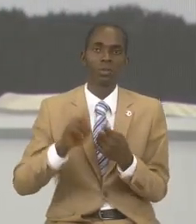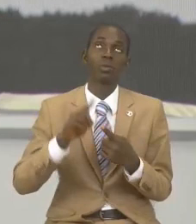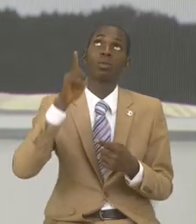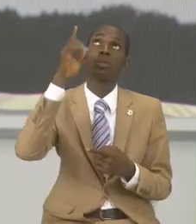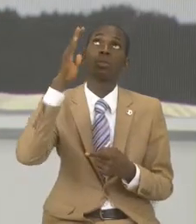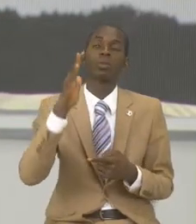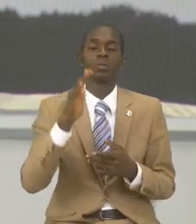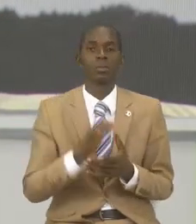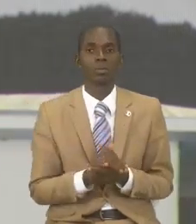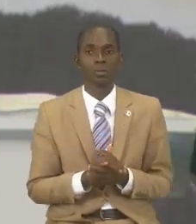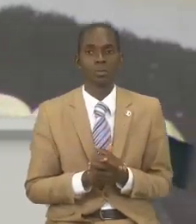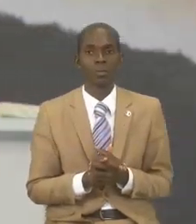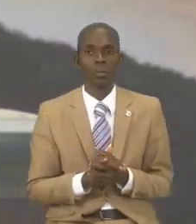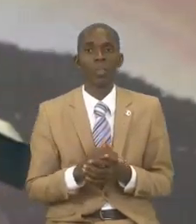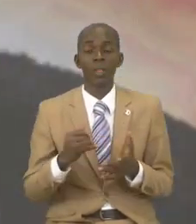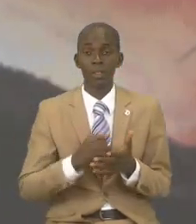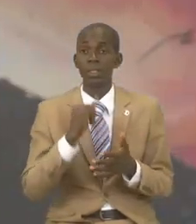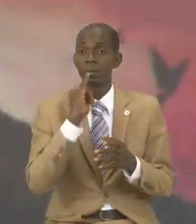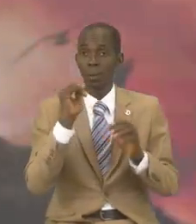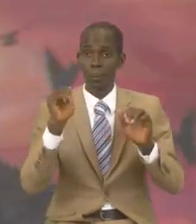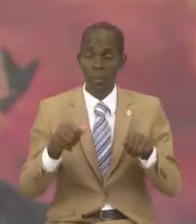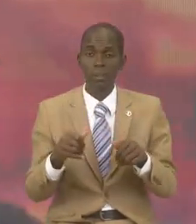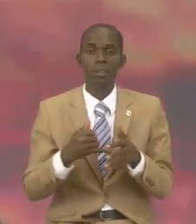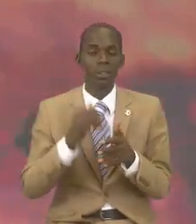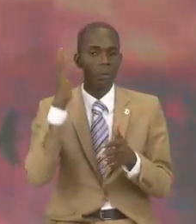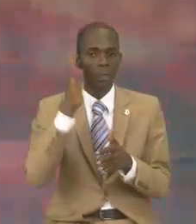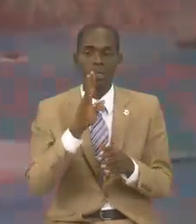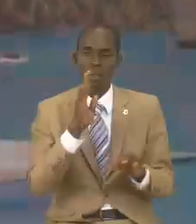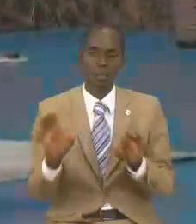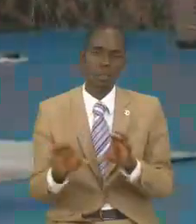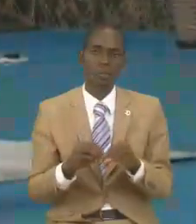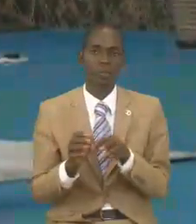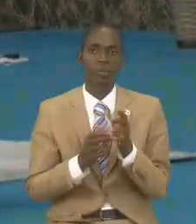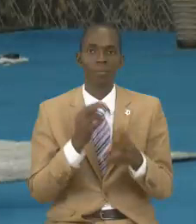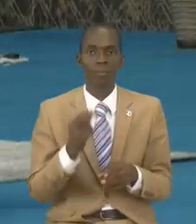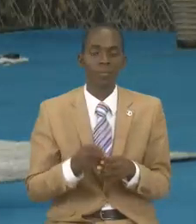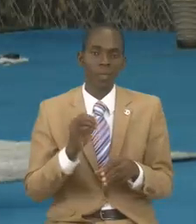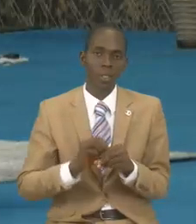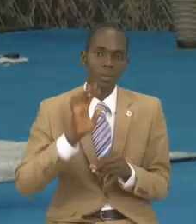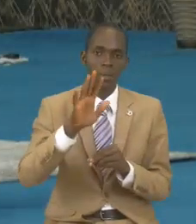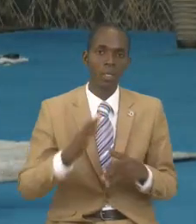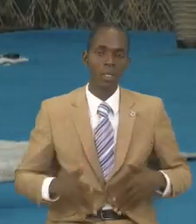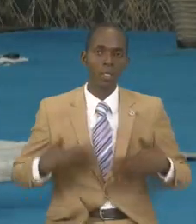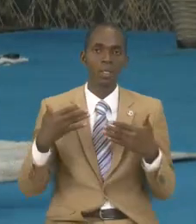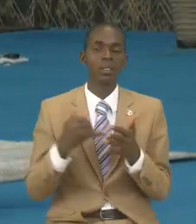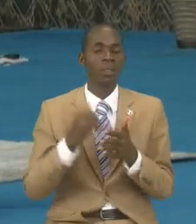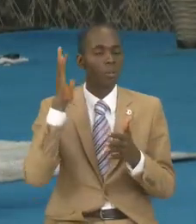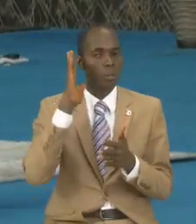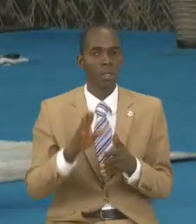God. It is possible. It will be done. In your life, it will be